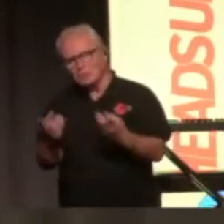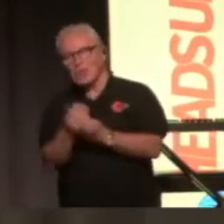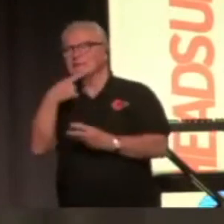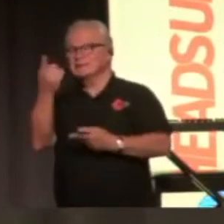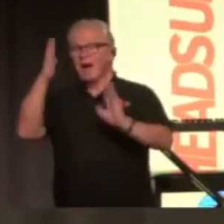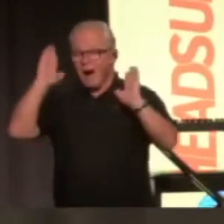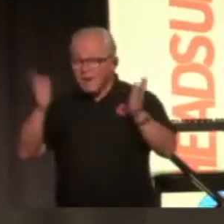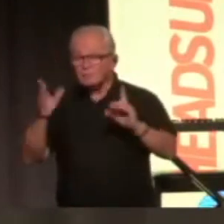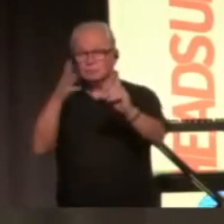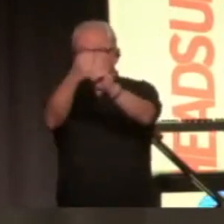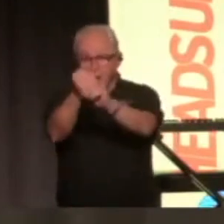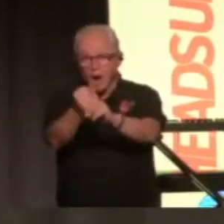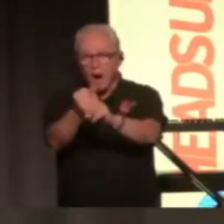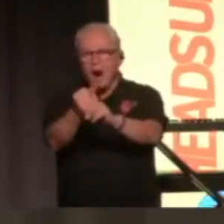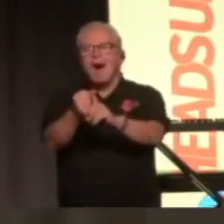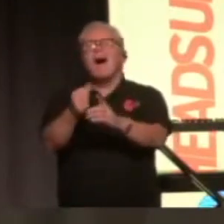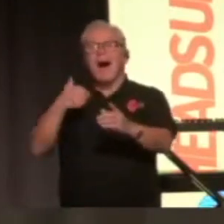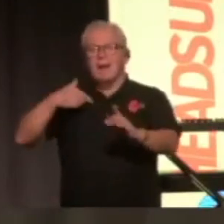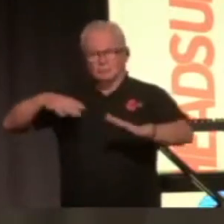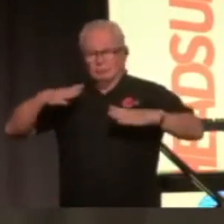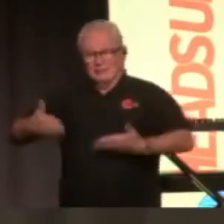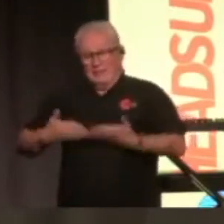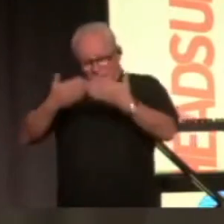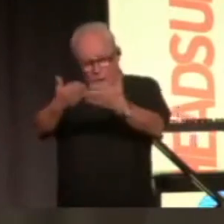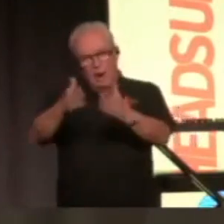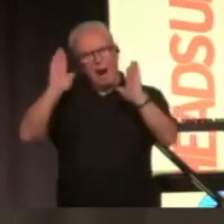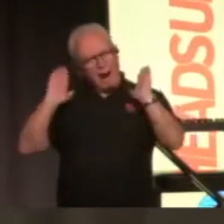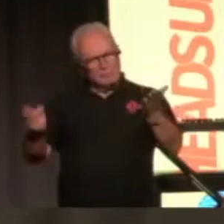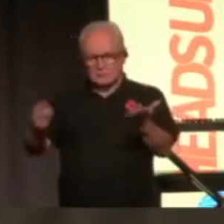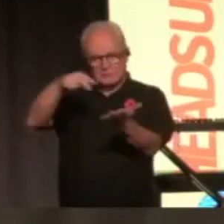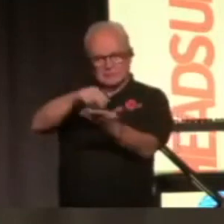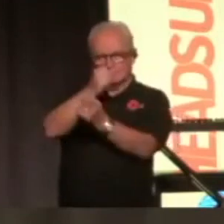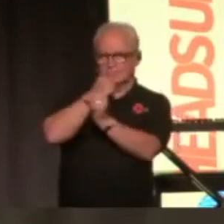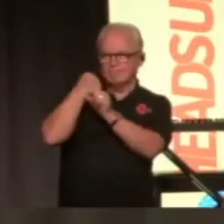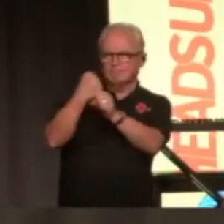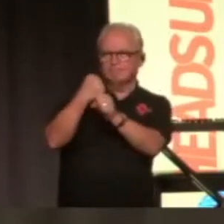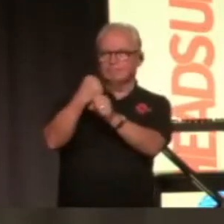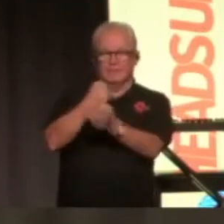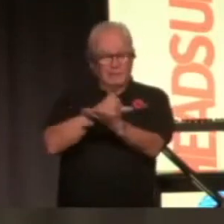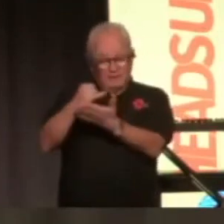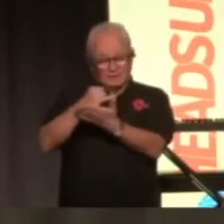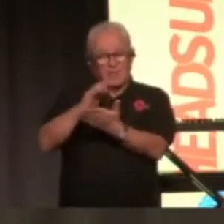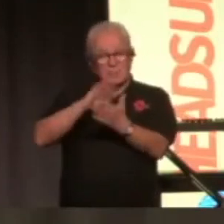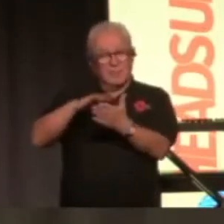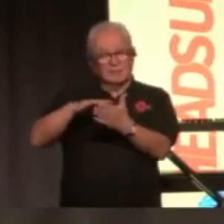to possess what I'm giving you, you're going to have to stand to receive